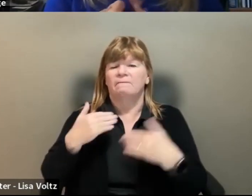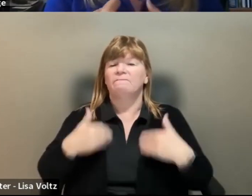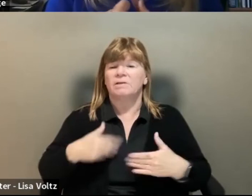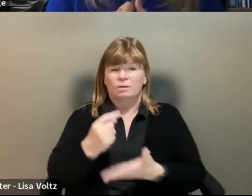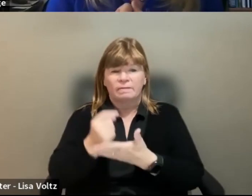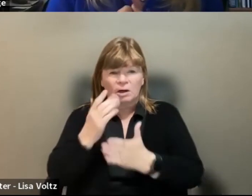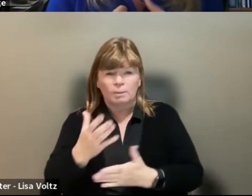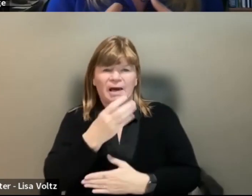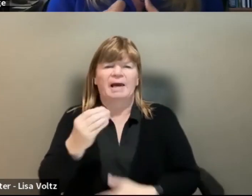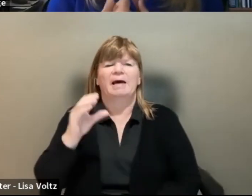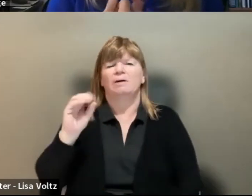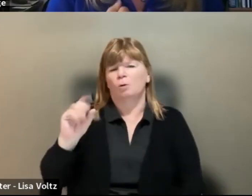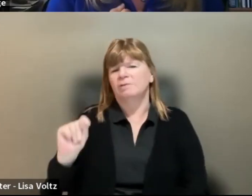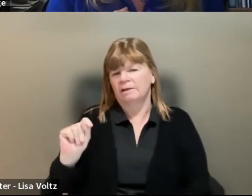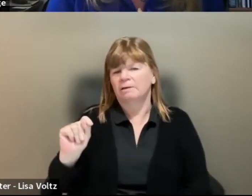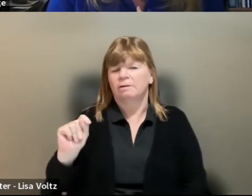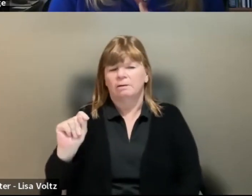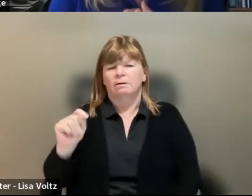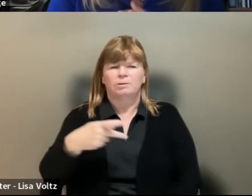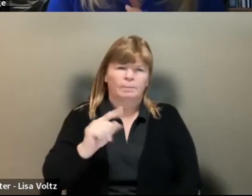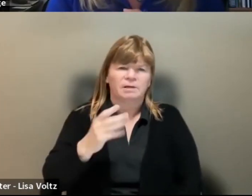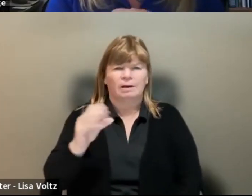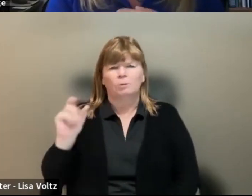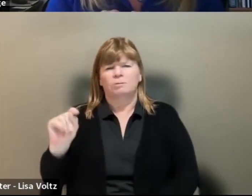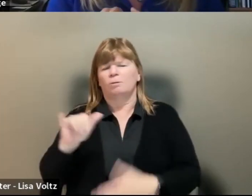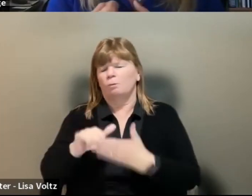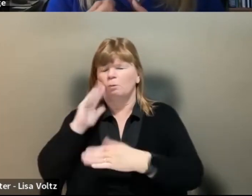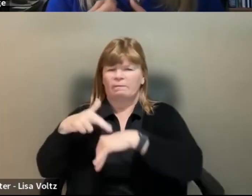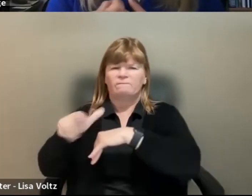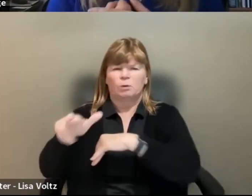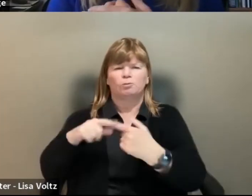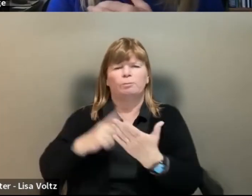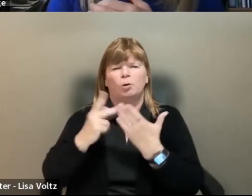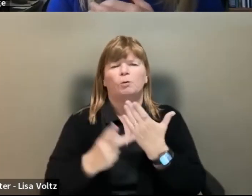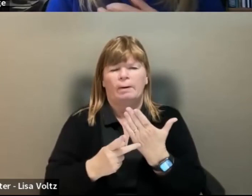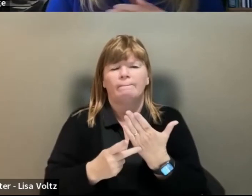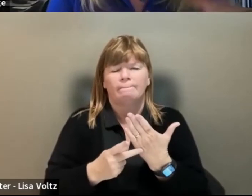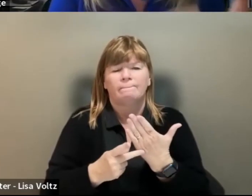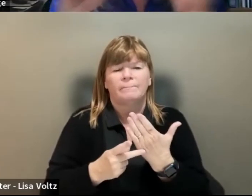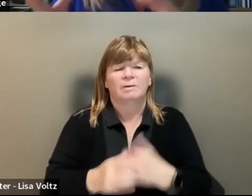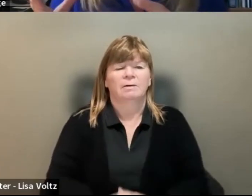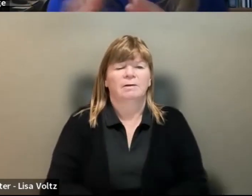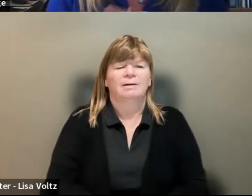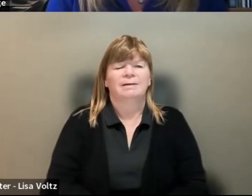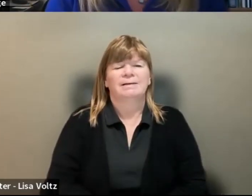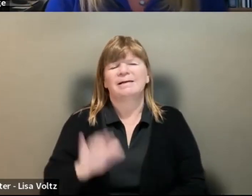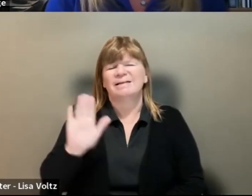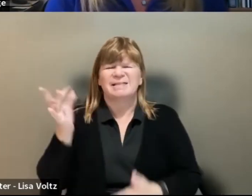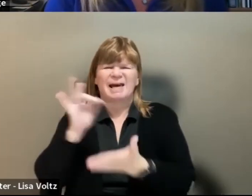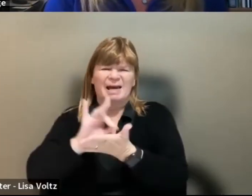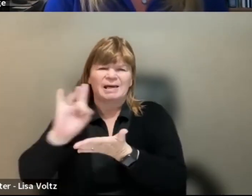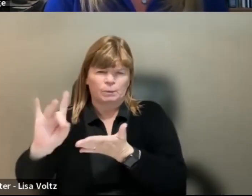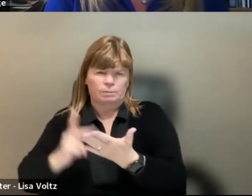and an occupational therapist who will do referrals to the program. It's like an 8-week